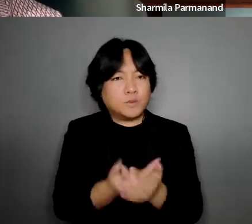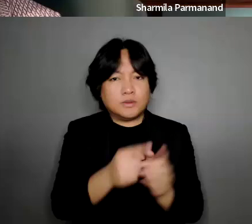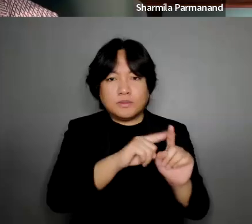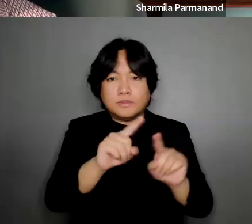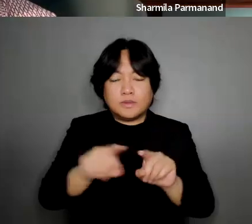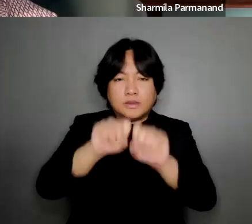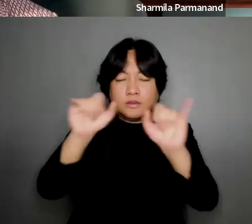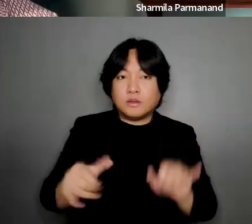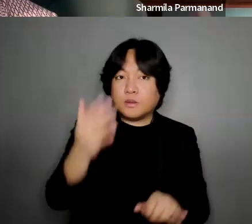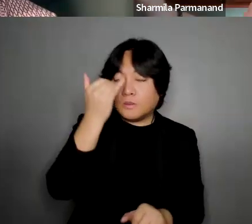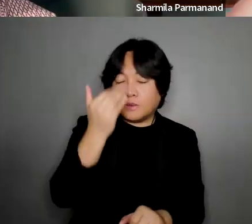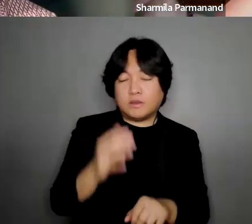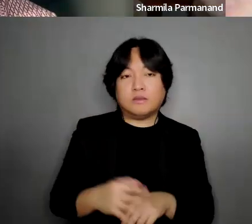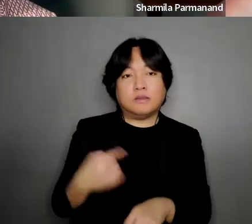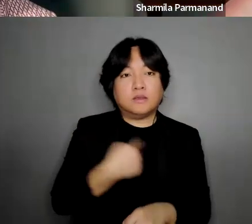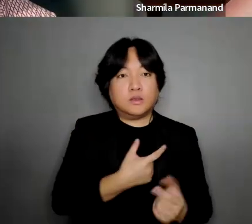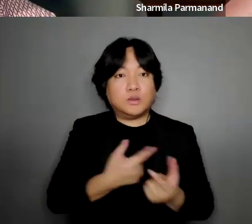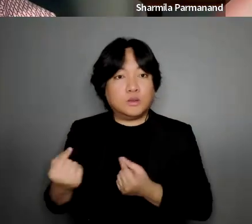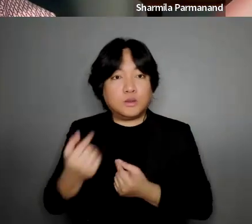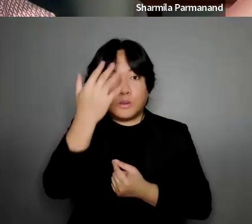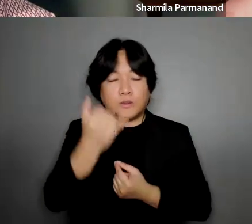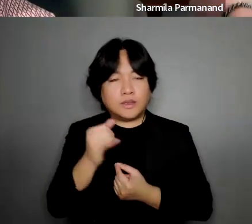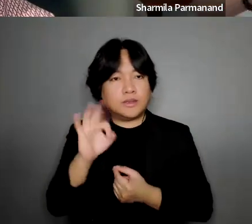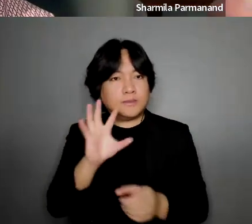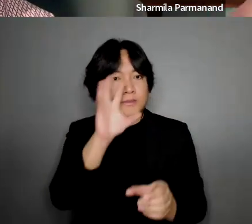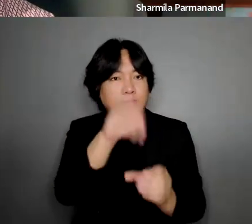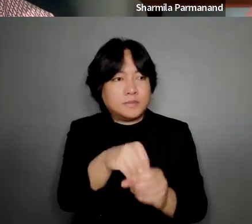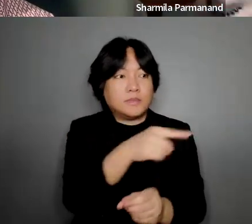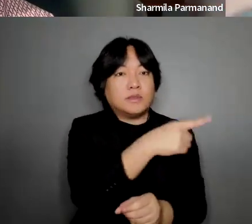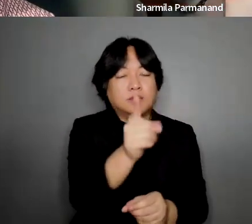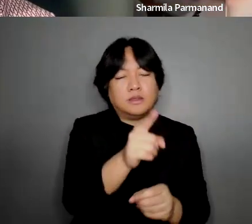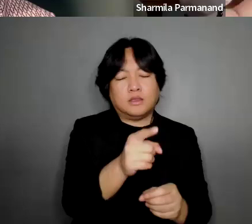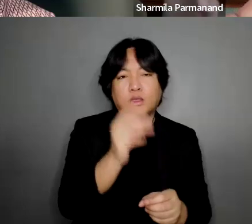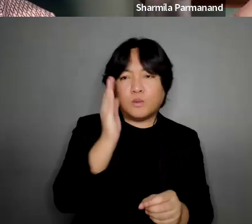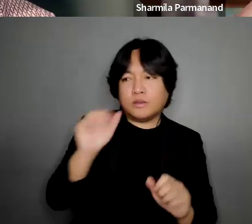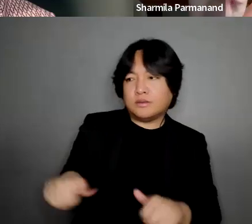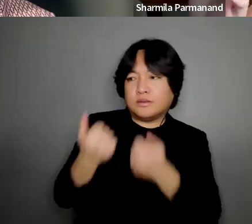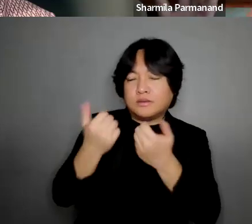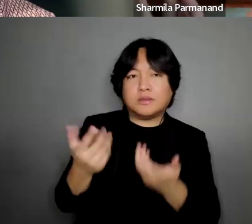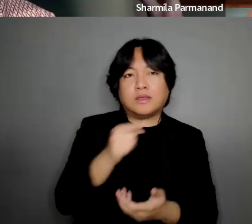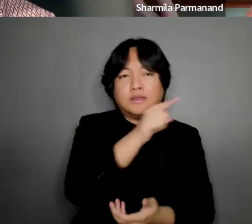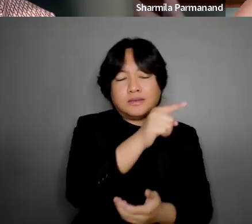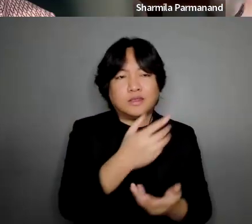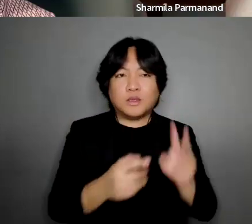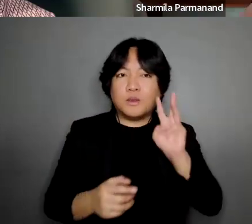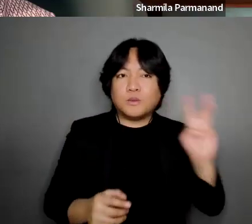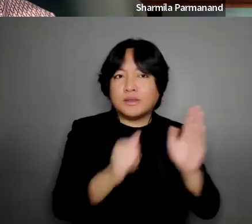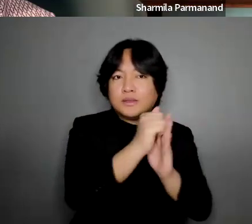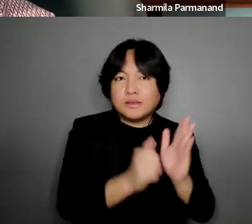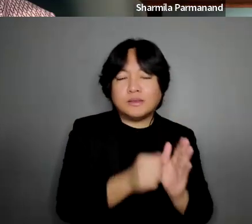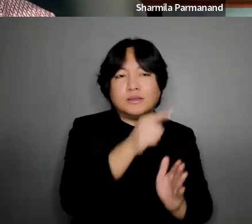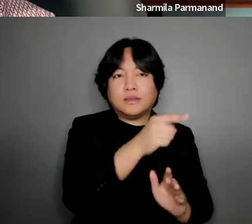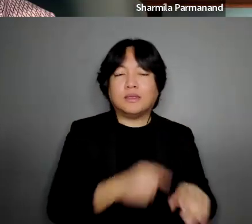Because the moment we do it, i-challenge tayo ng neoliberal academia, ng Western academia, sasabihin nila, ay, hindi